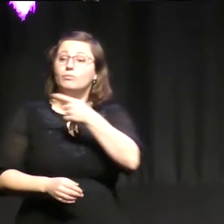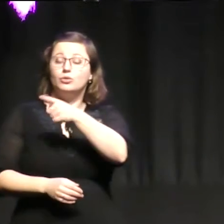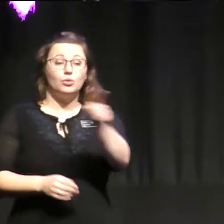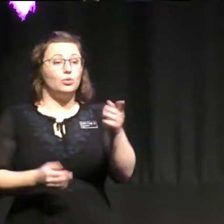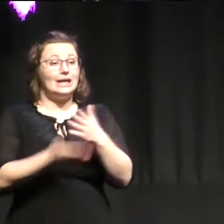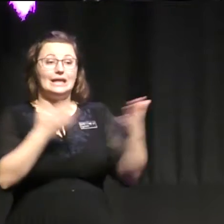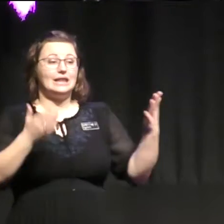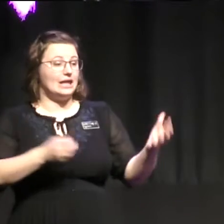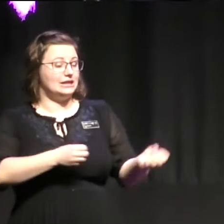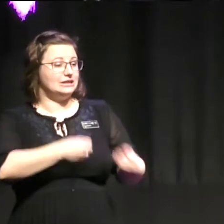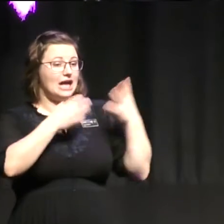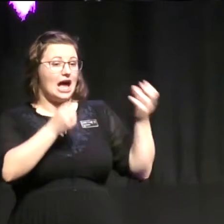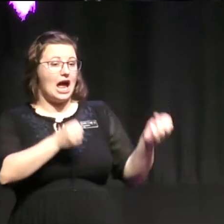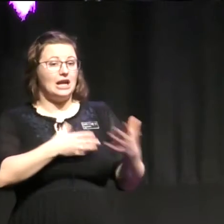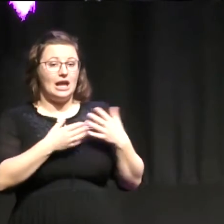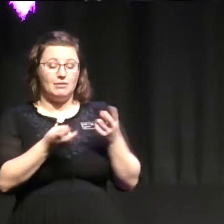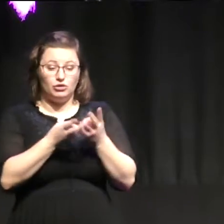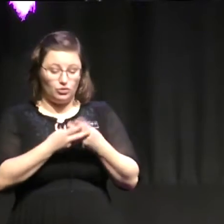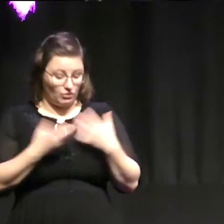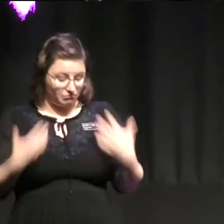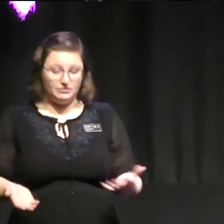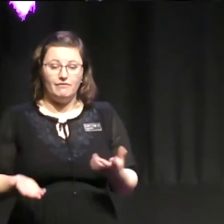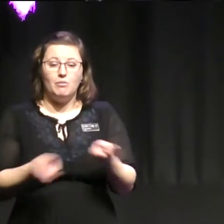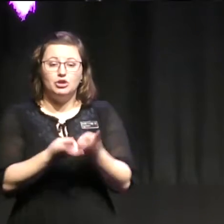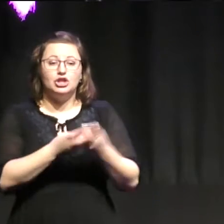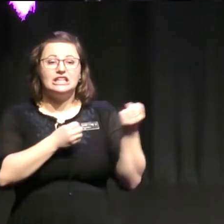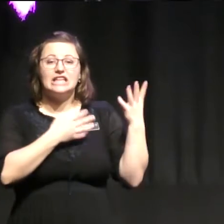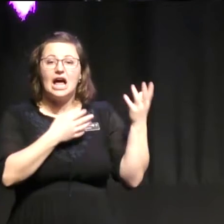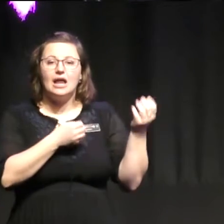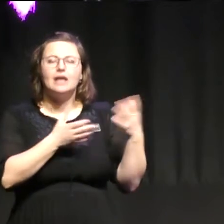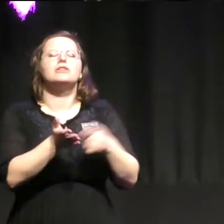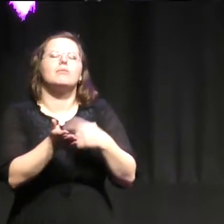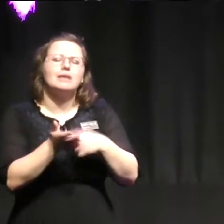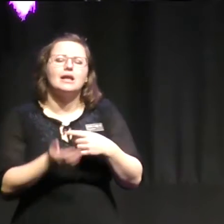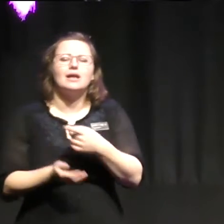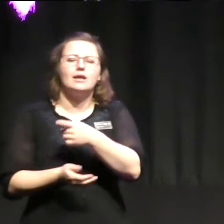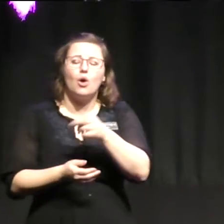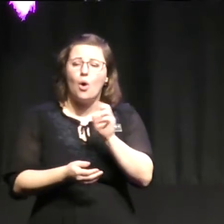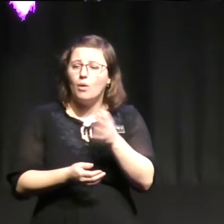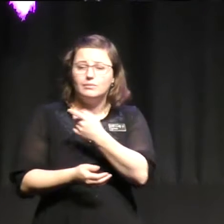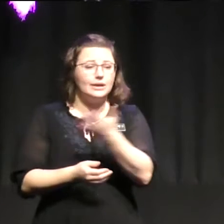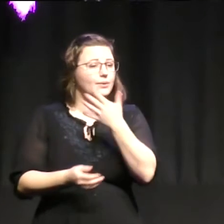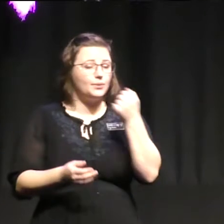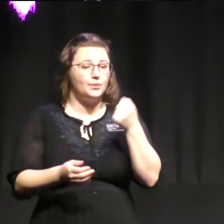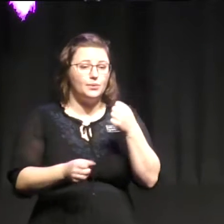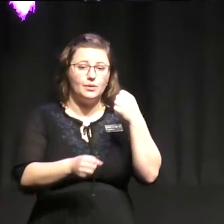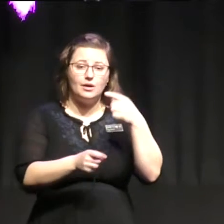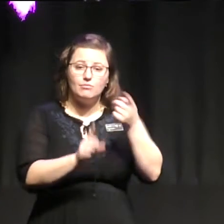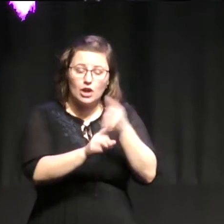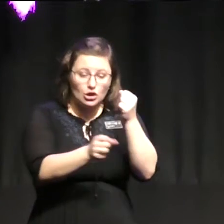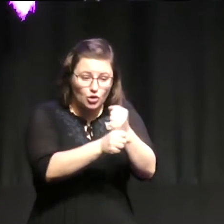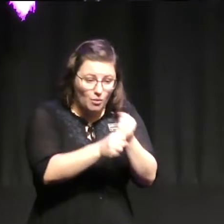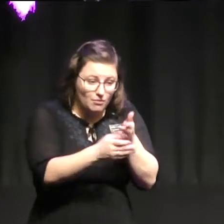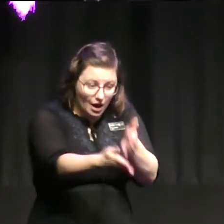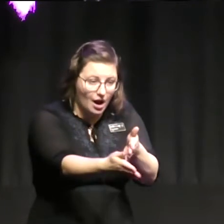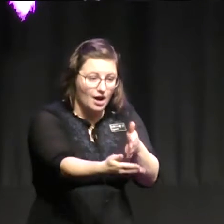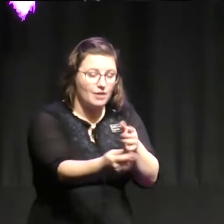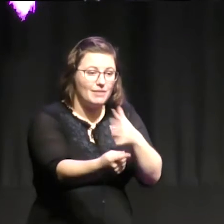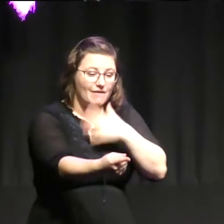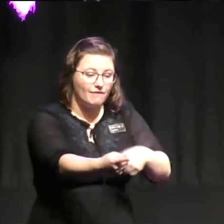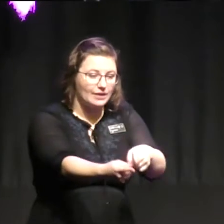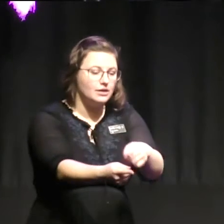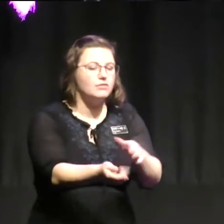don't really experience what love is. So, unless you really start working with the poor, you don't